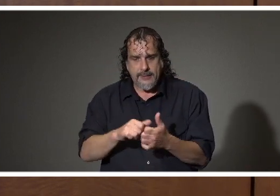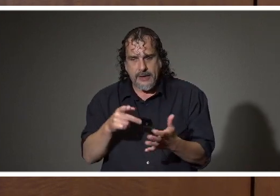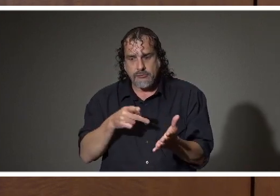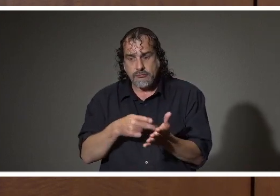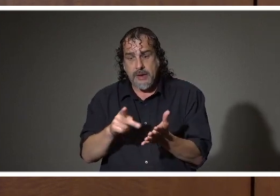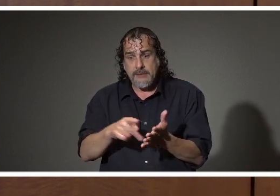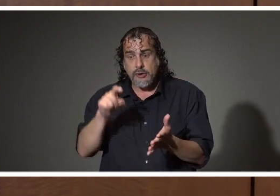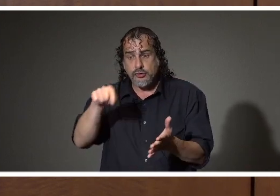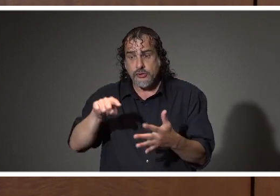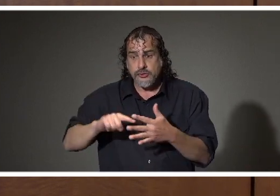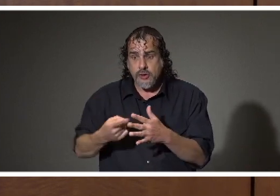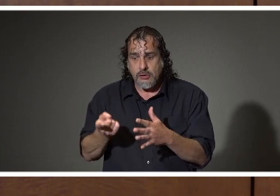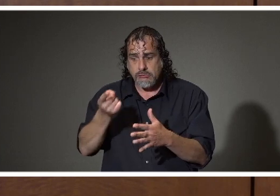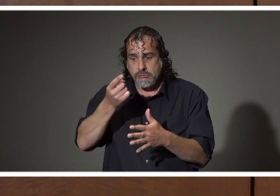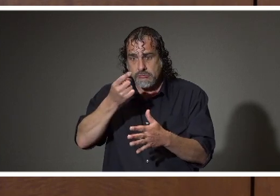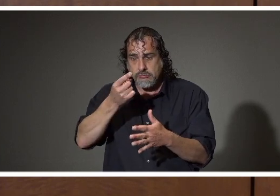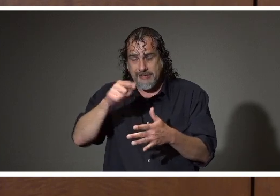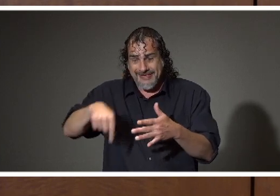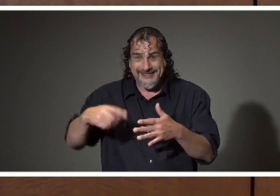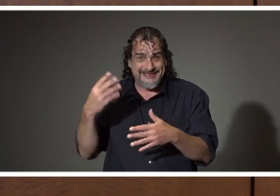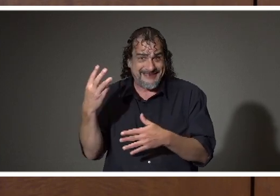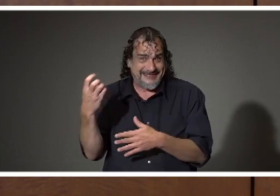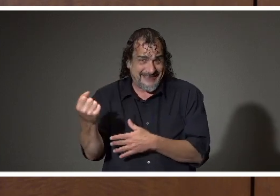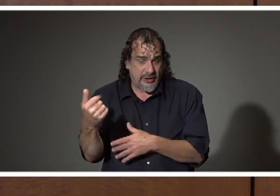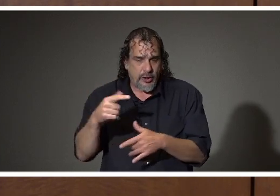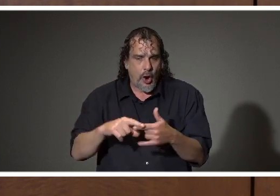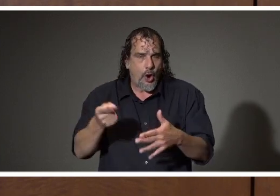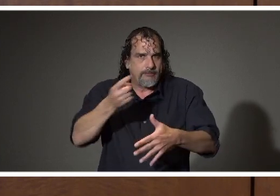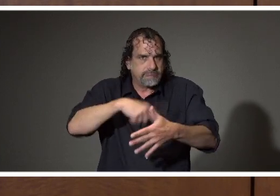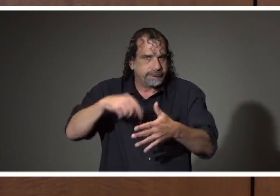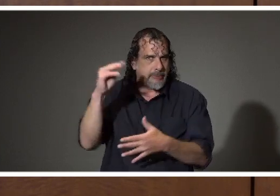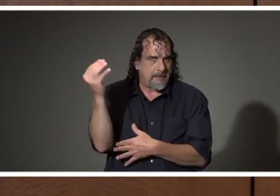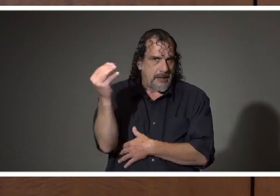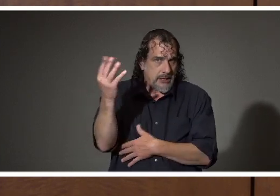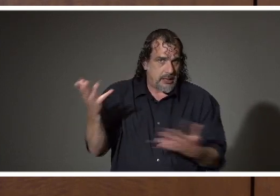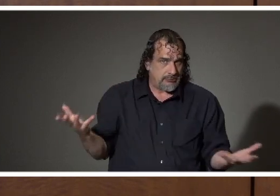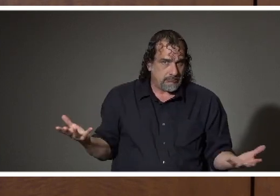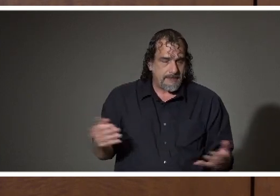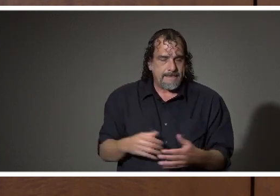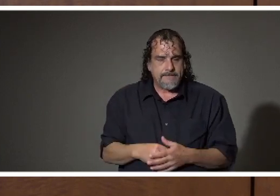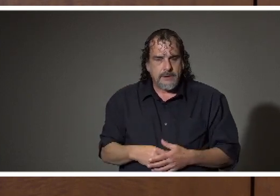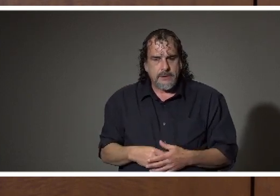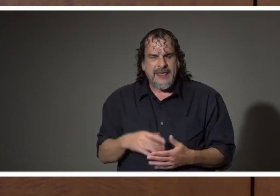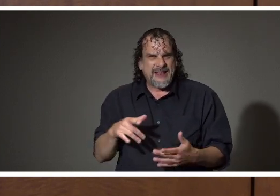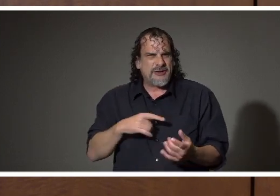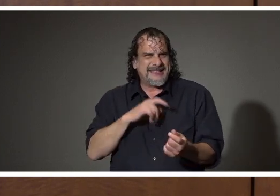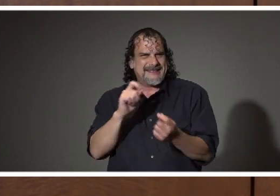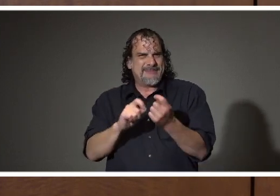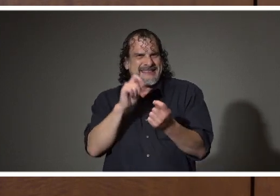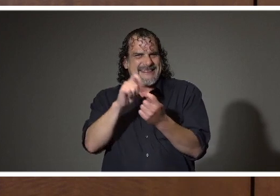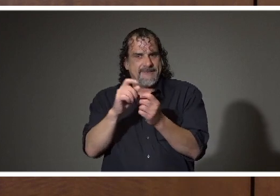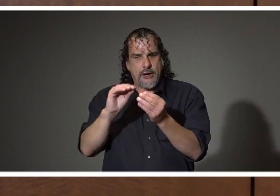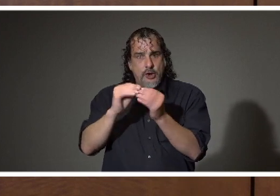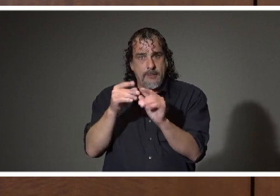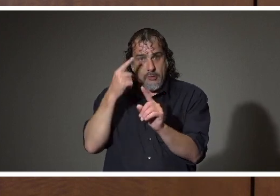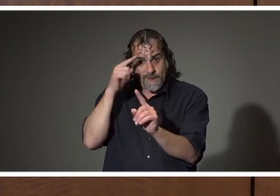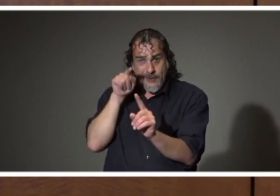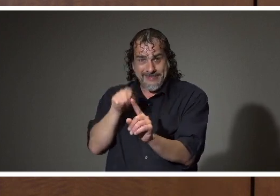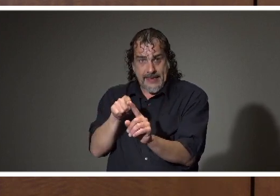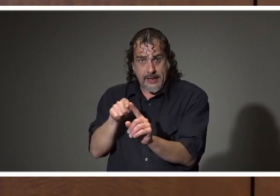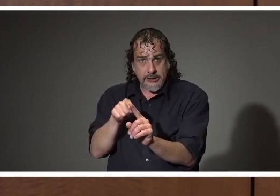out as early as the weekend or Monday of next week. There is a specific number that we encourage you to